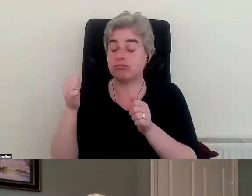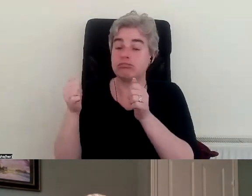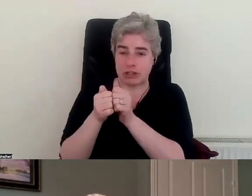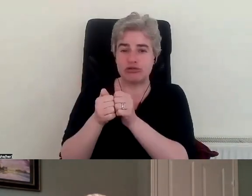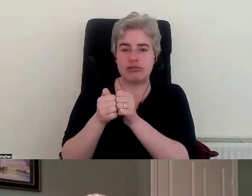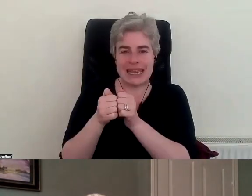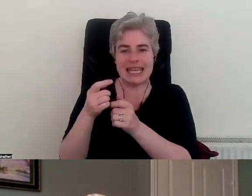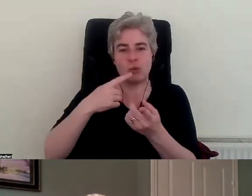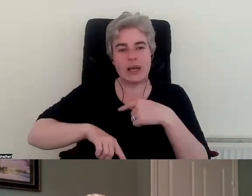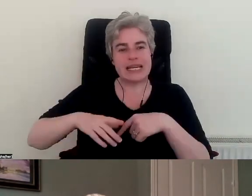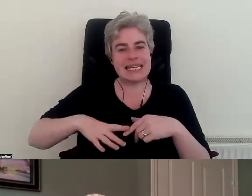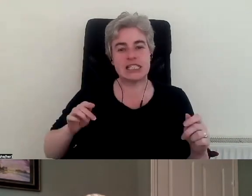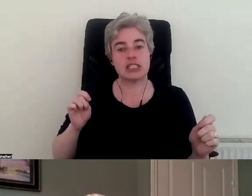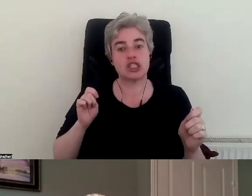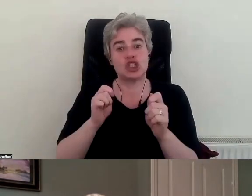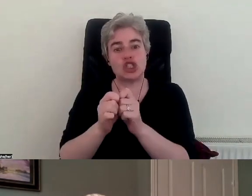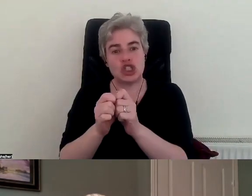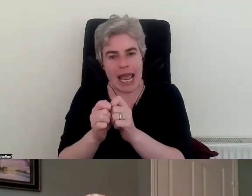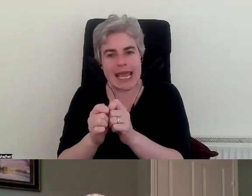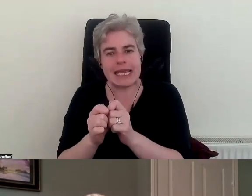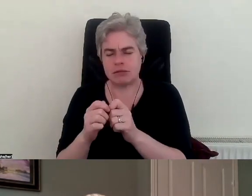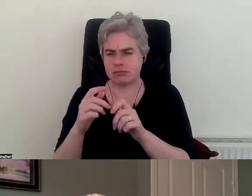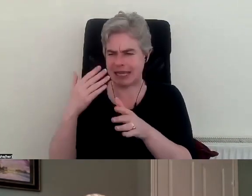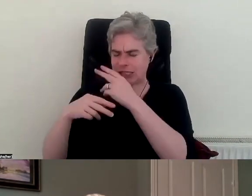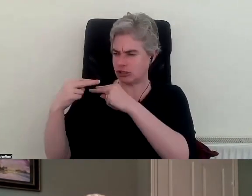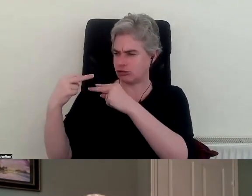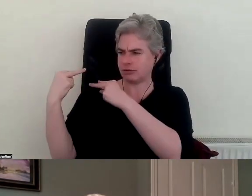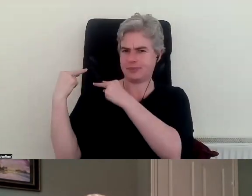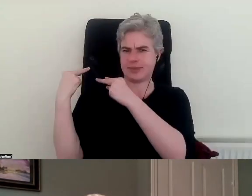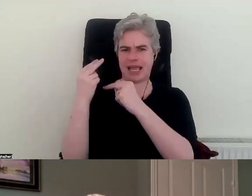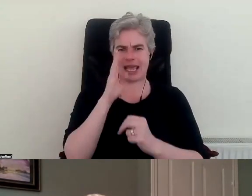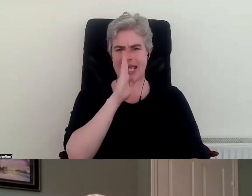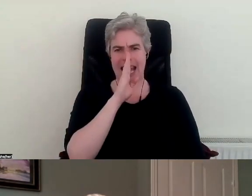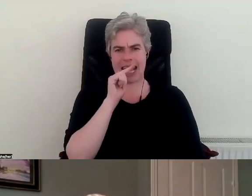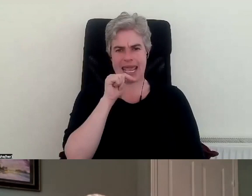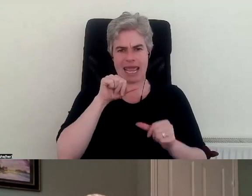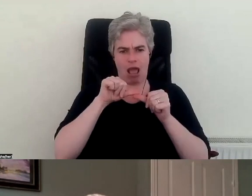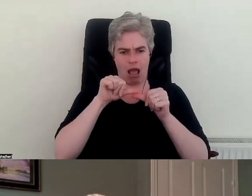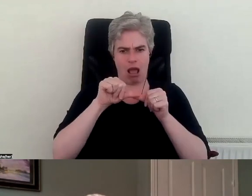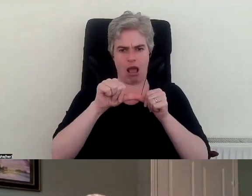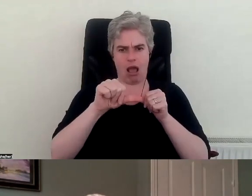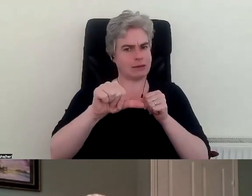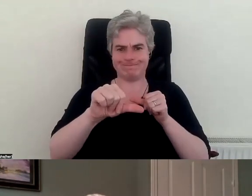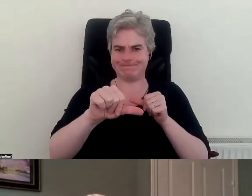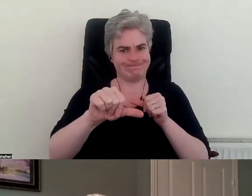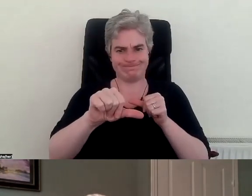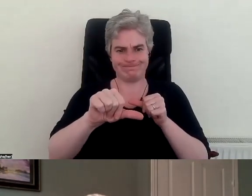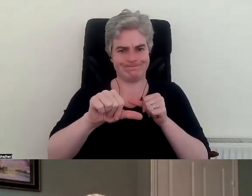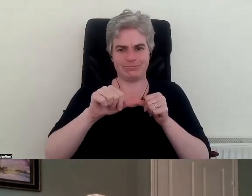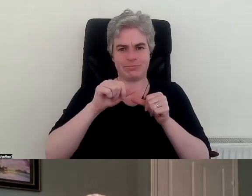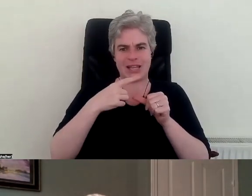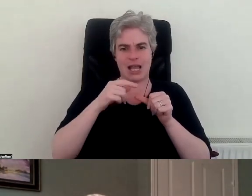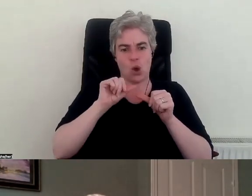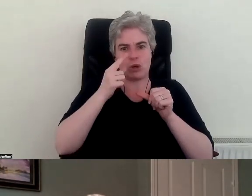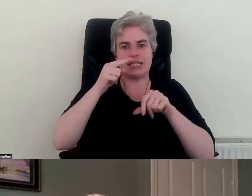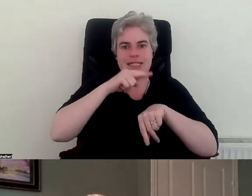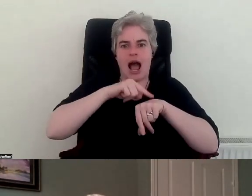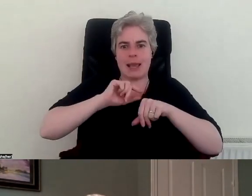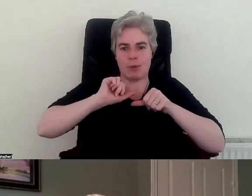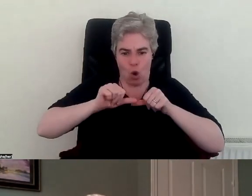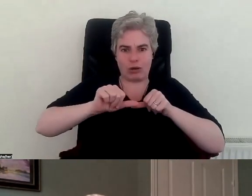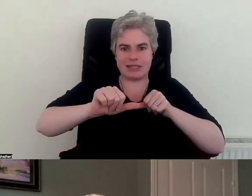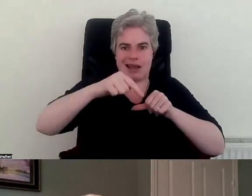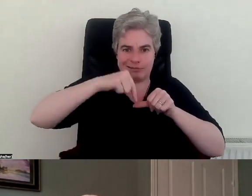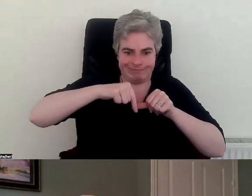we need to change looking at history in a linear fashion, as if it all happened in a chronological order.